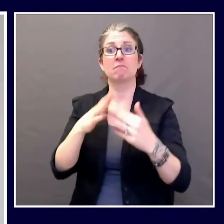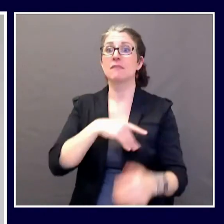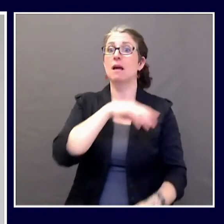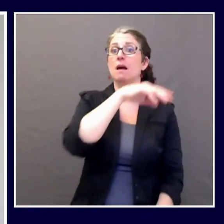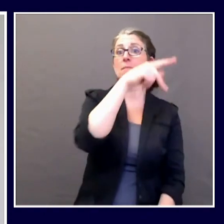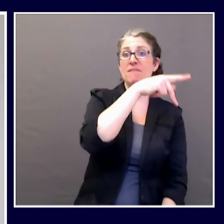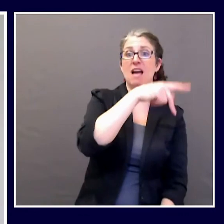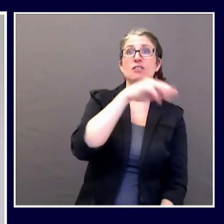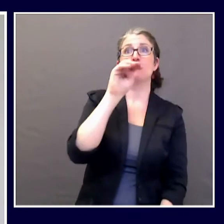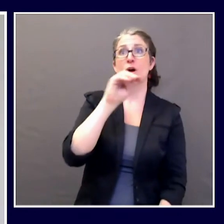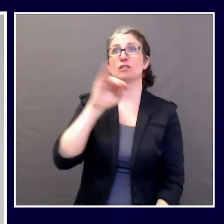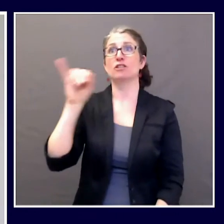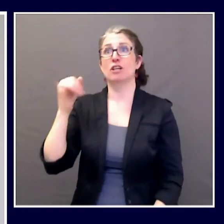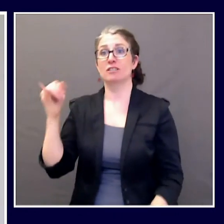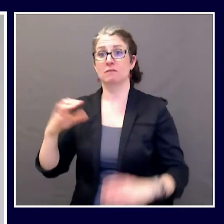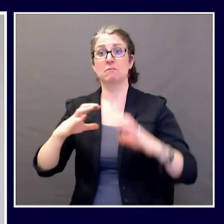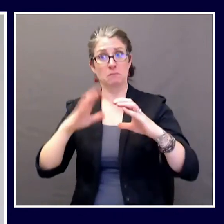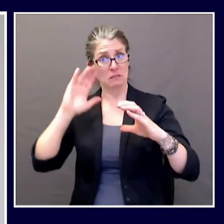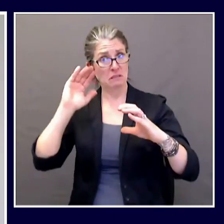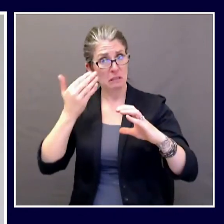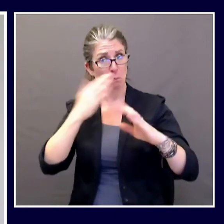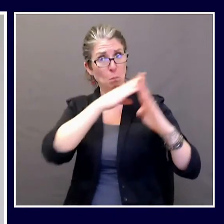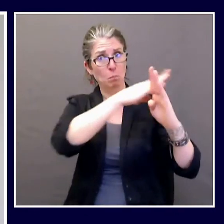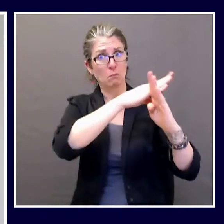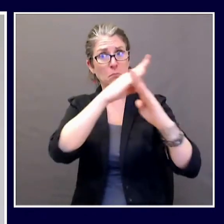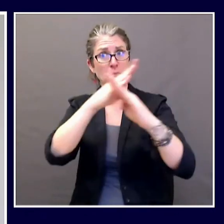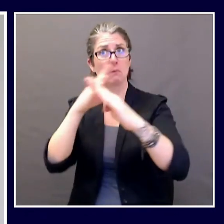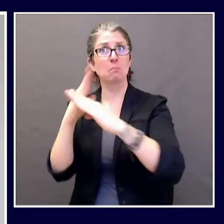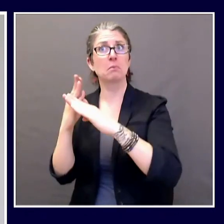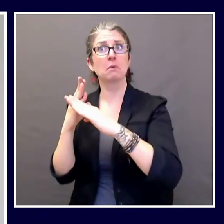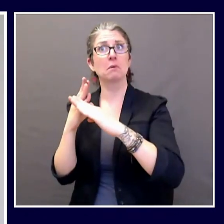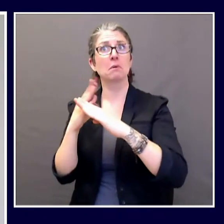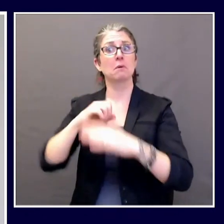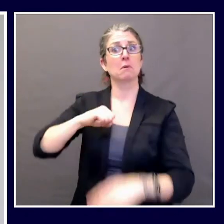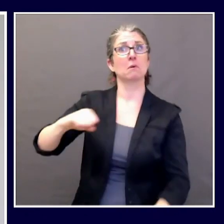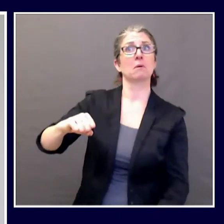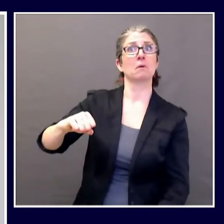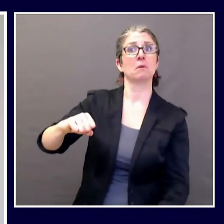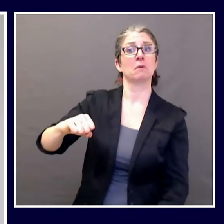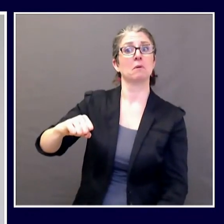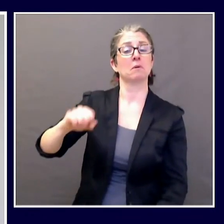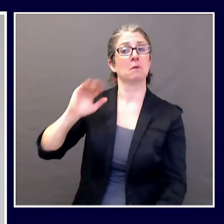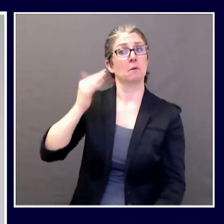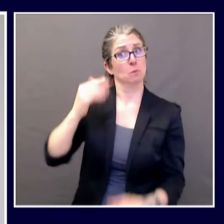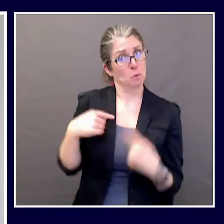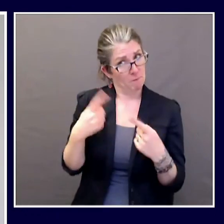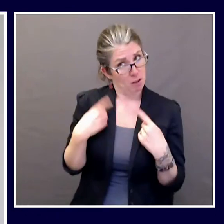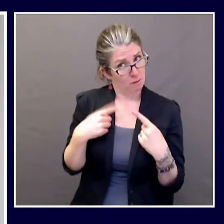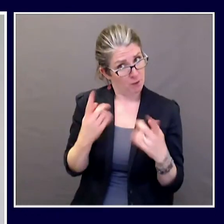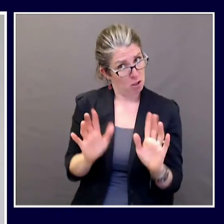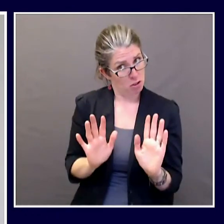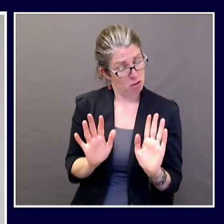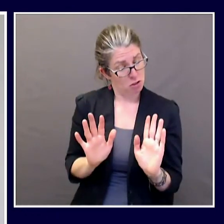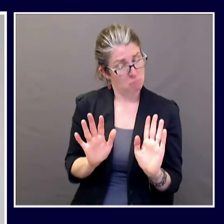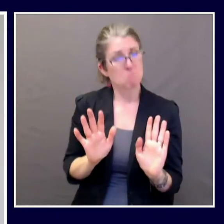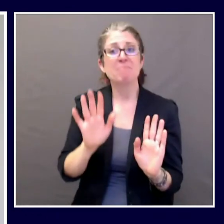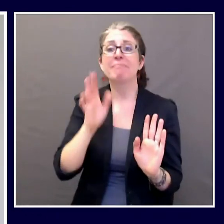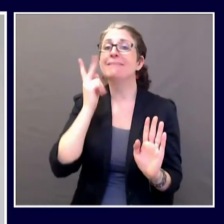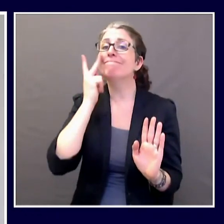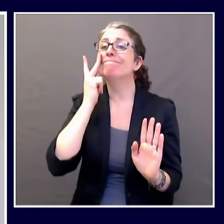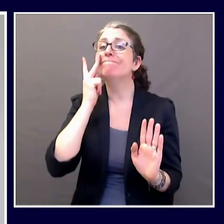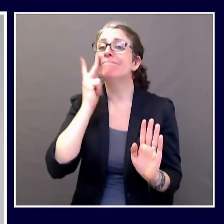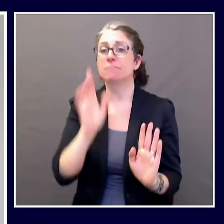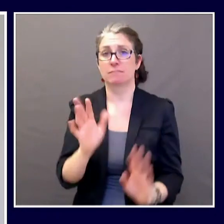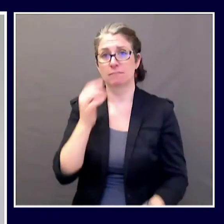great protection against the variants based on what we know right now. Okay, and so once everyone